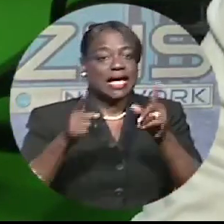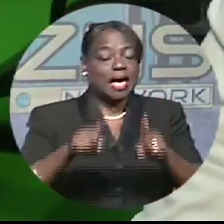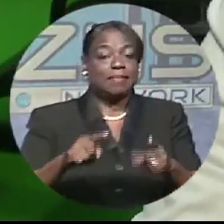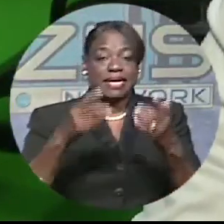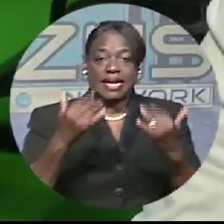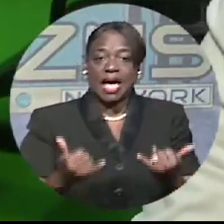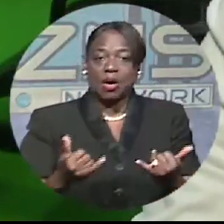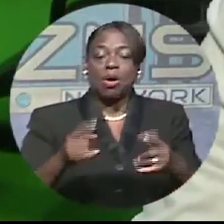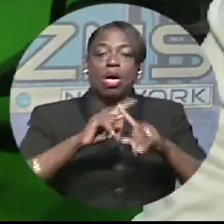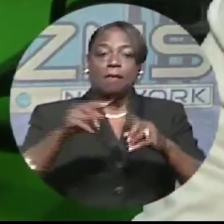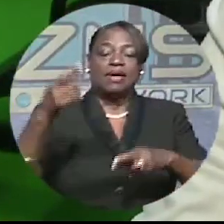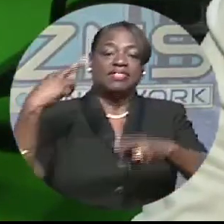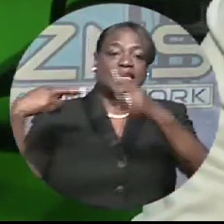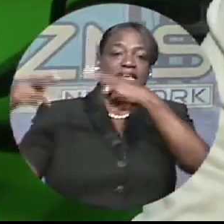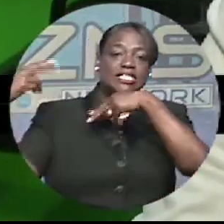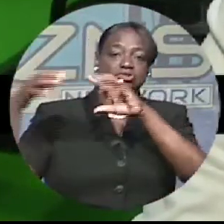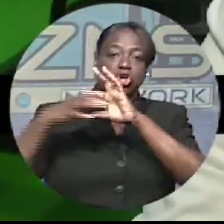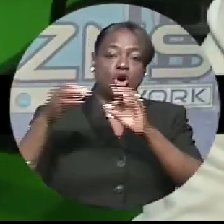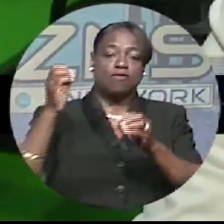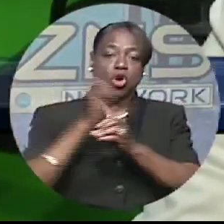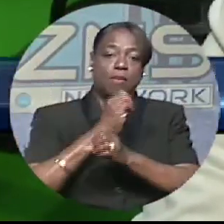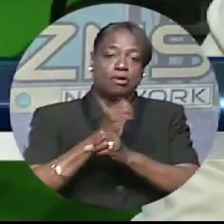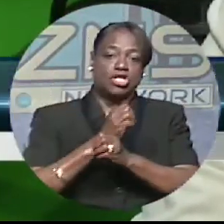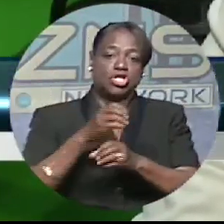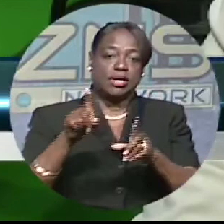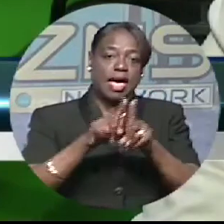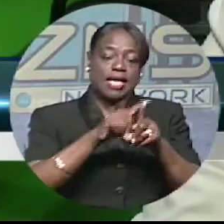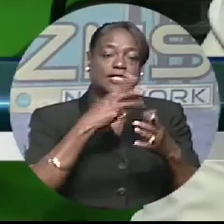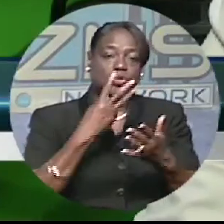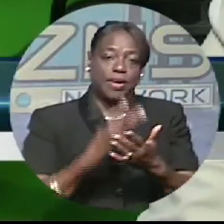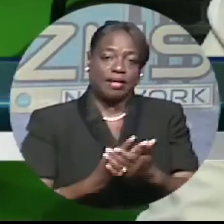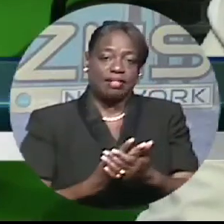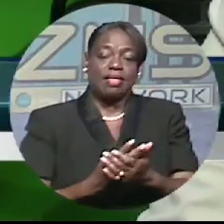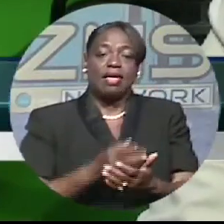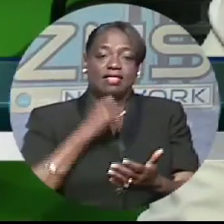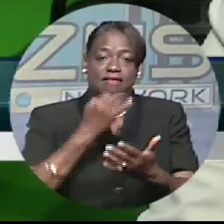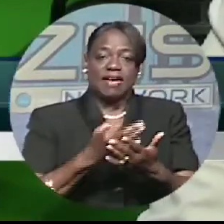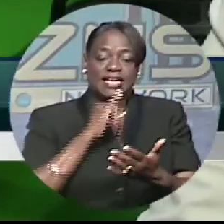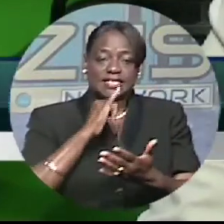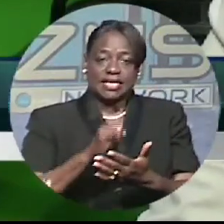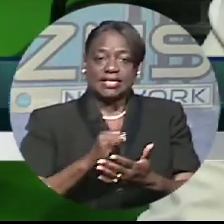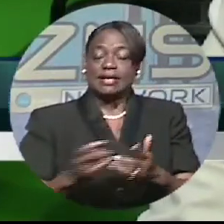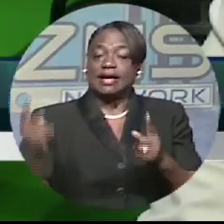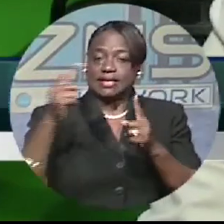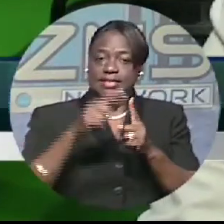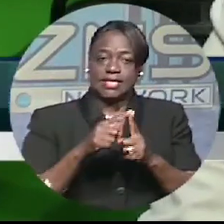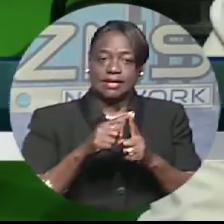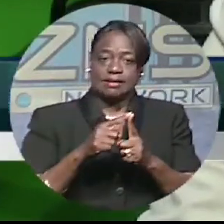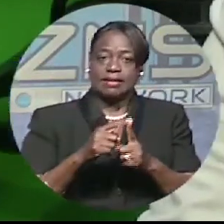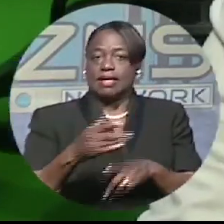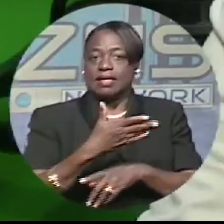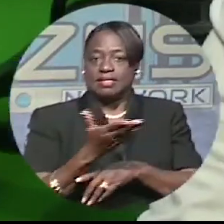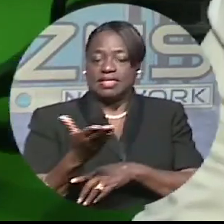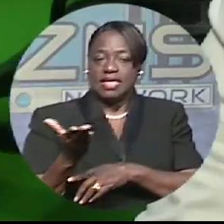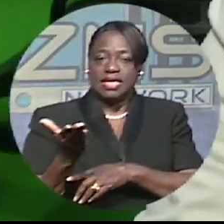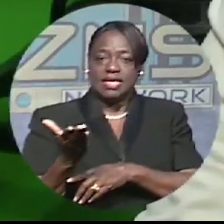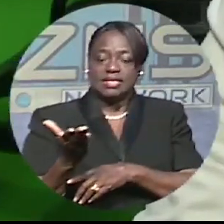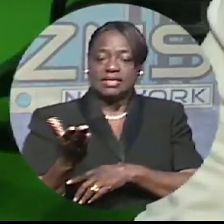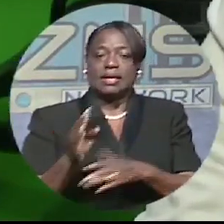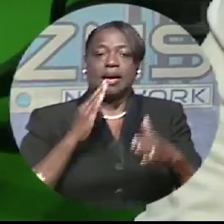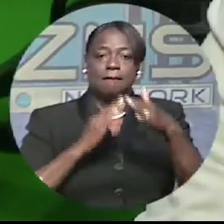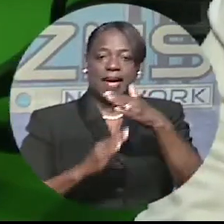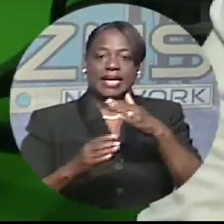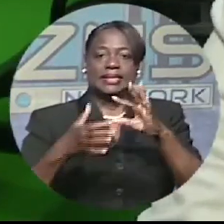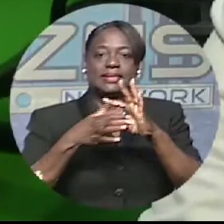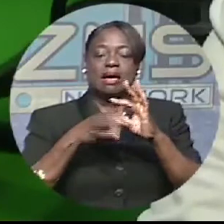looking at the history of these operations as well. And the fact is that until these entities are